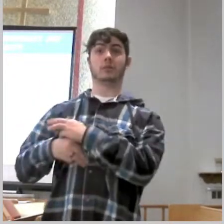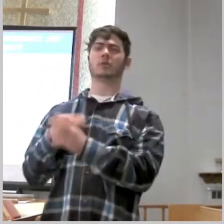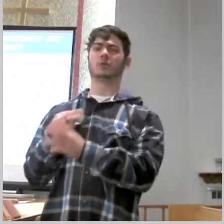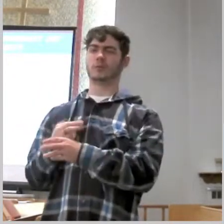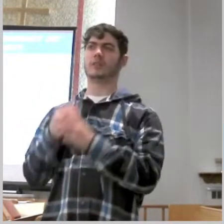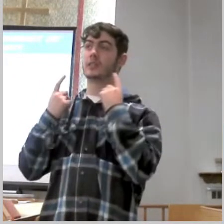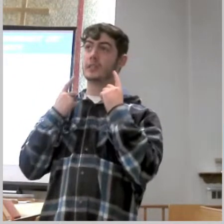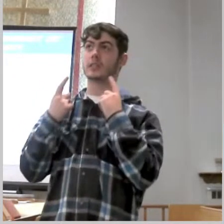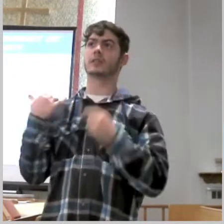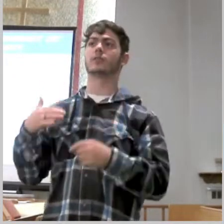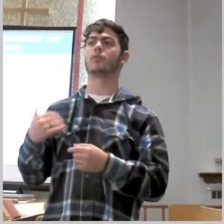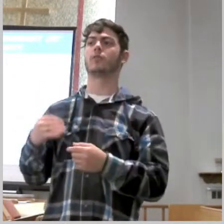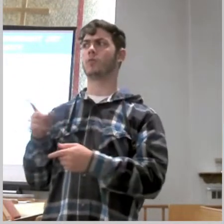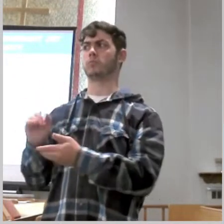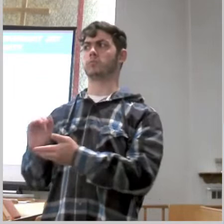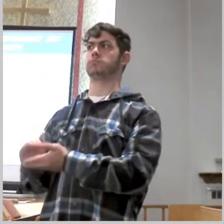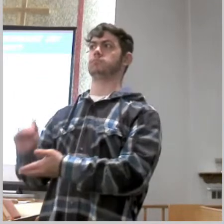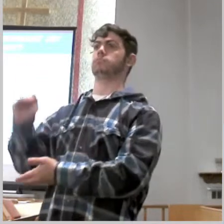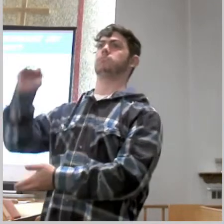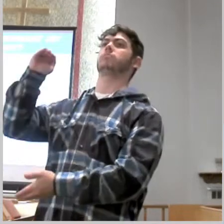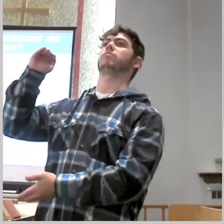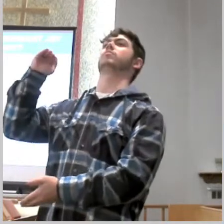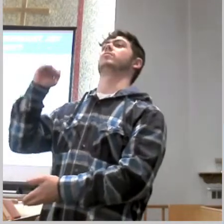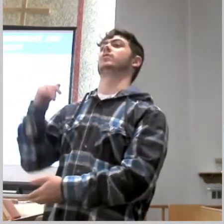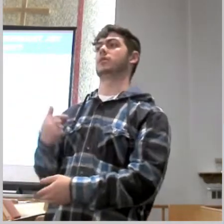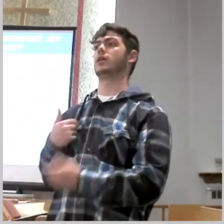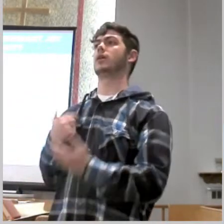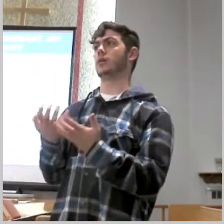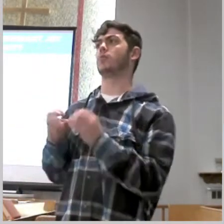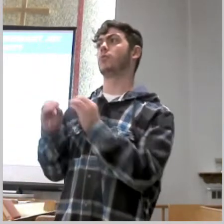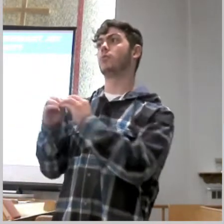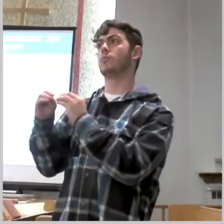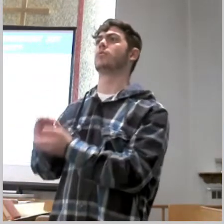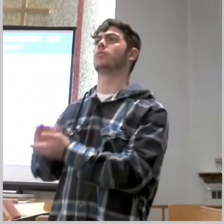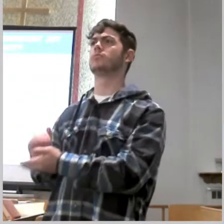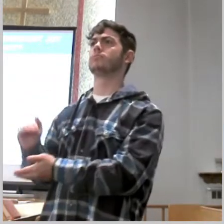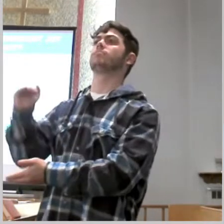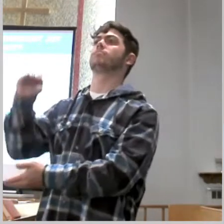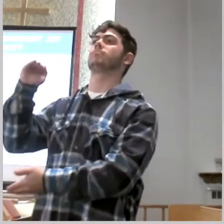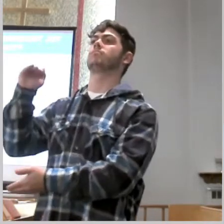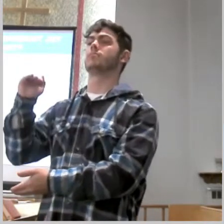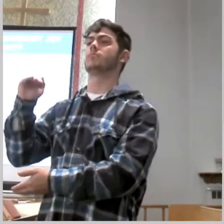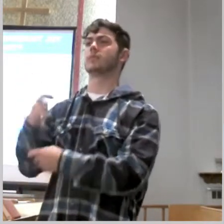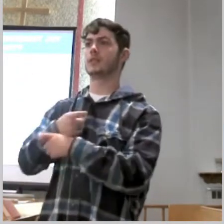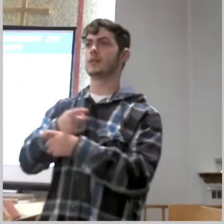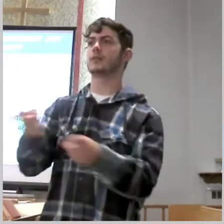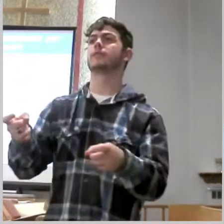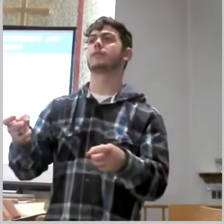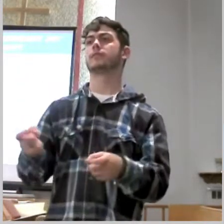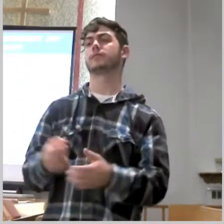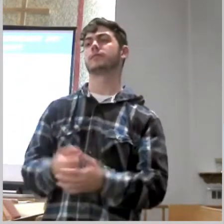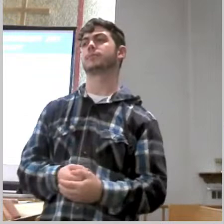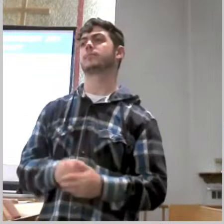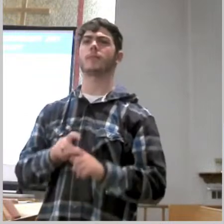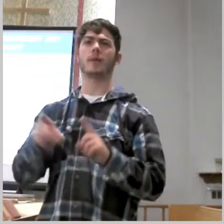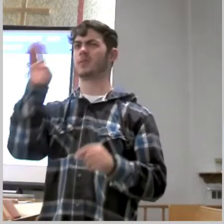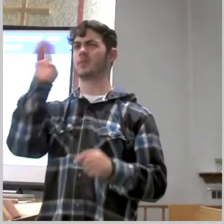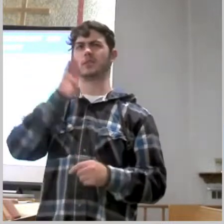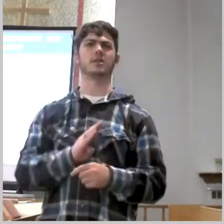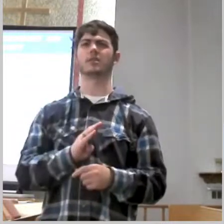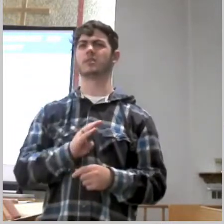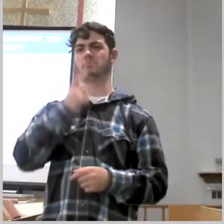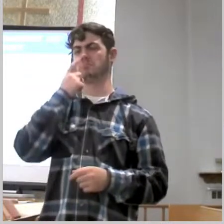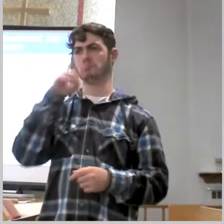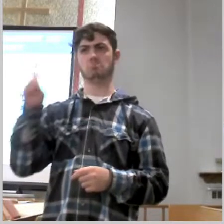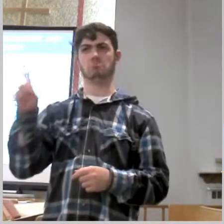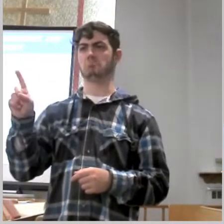typically when we read about them in the news, there are amounts more than we will ever know in our lifetime. So we get impressed by that. But God doesn't really